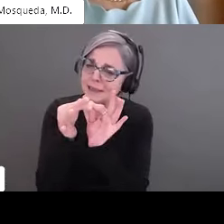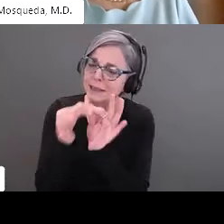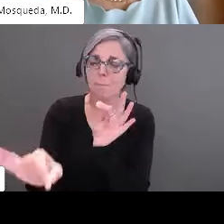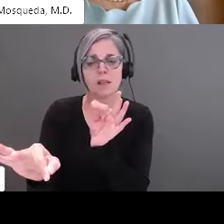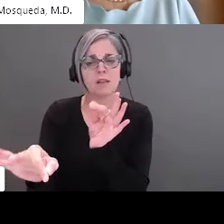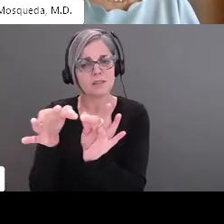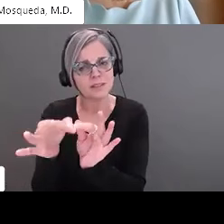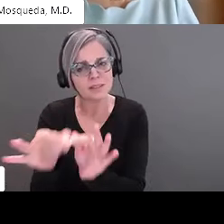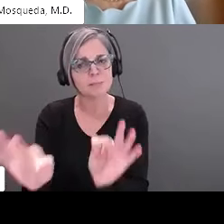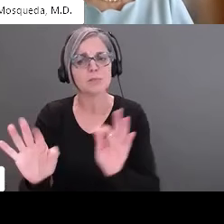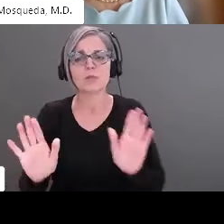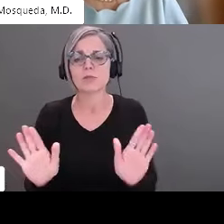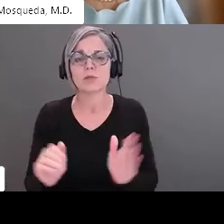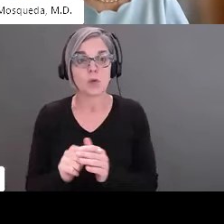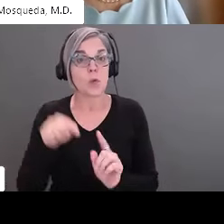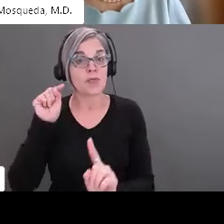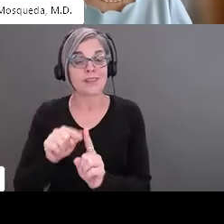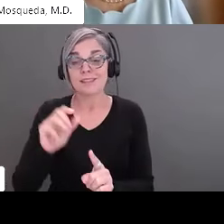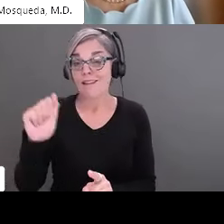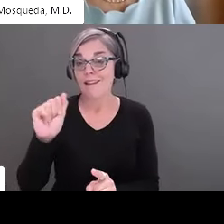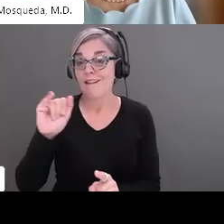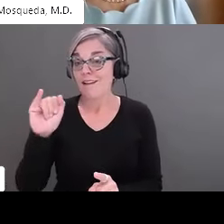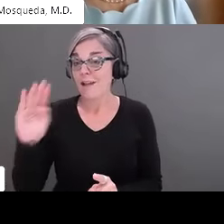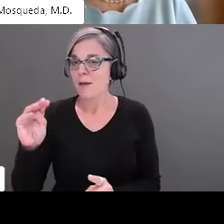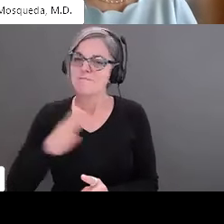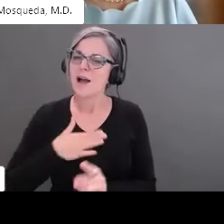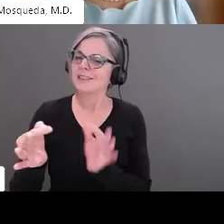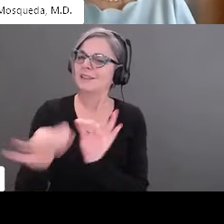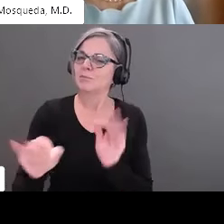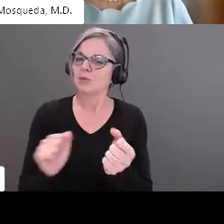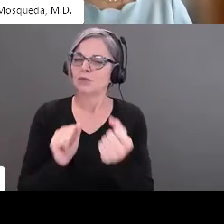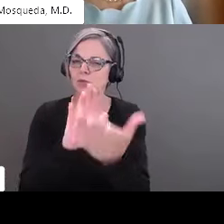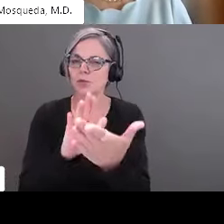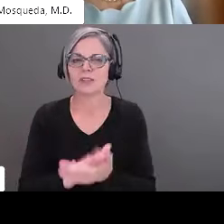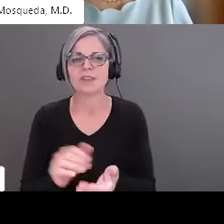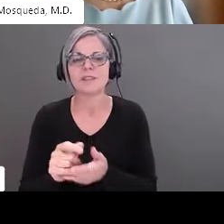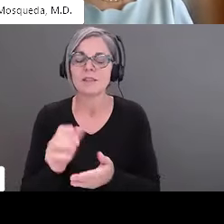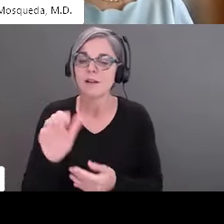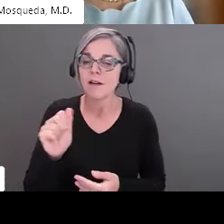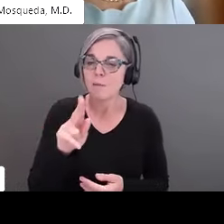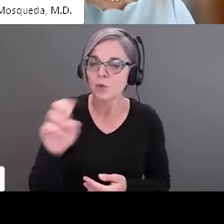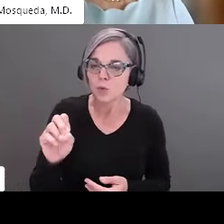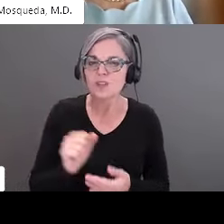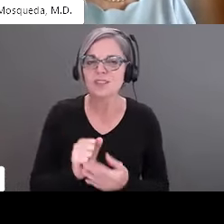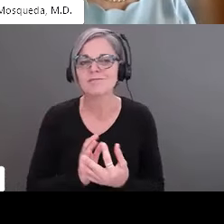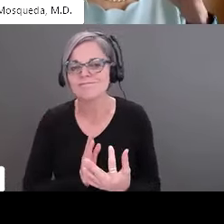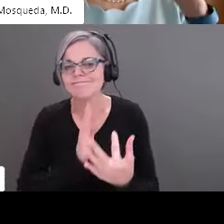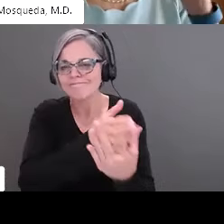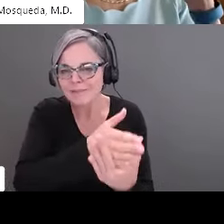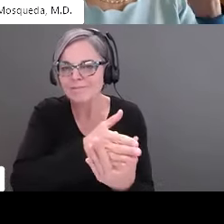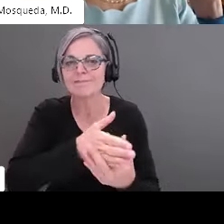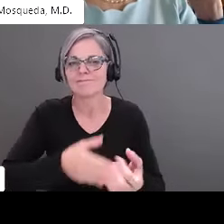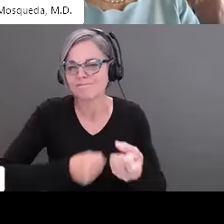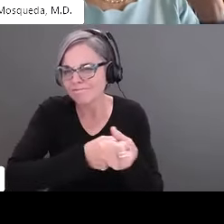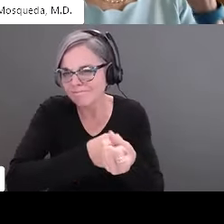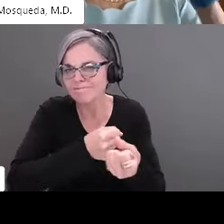simple-minded approach, which is this abuse intervention prevention model. It's a very practical framework where we look at